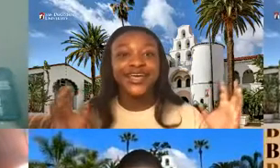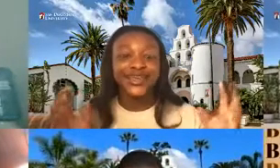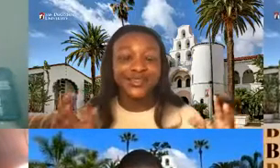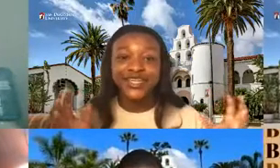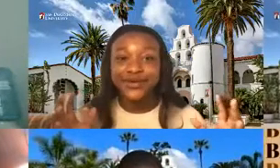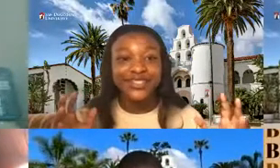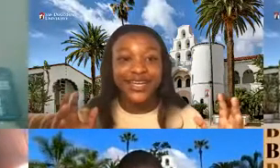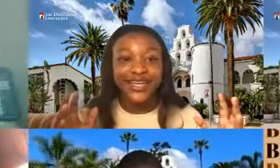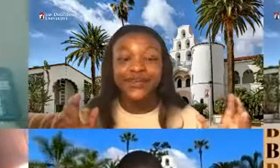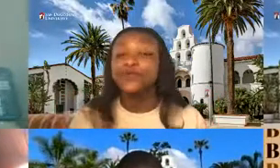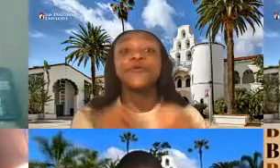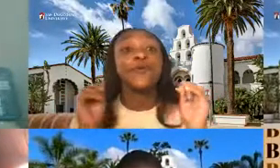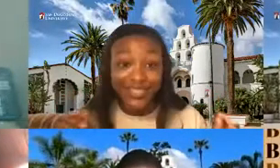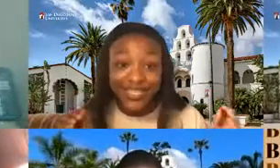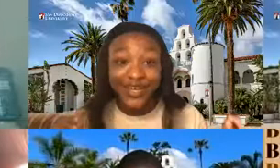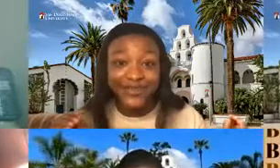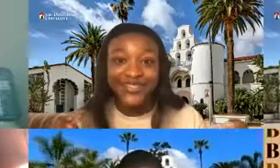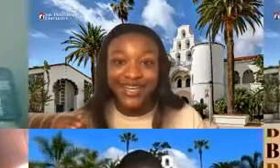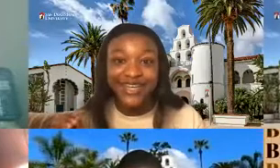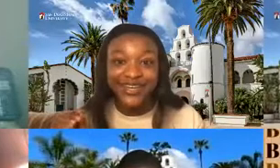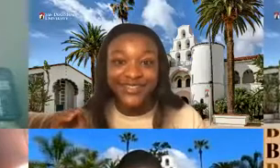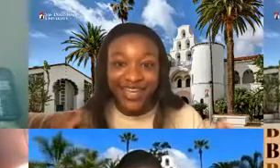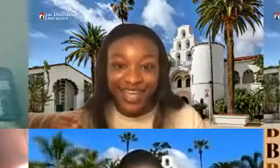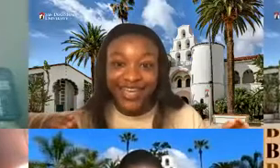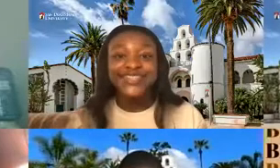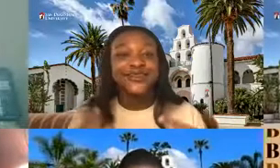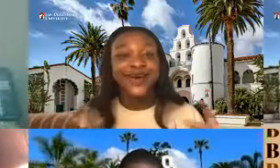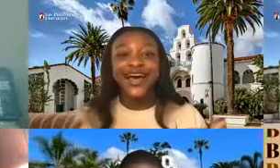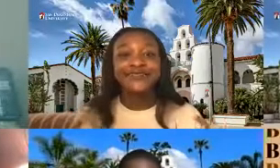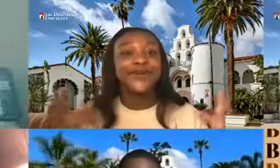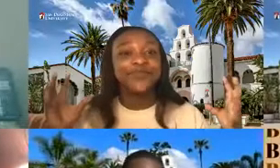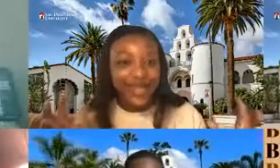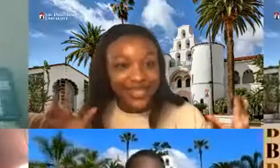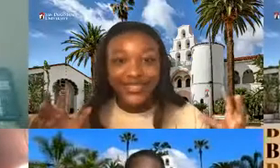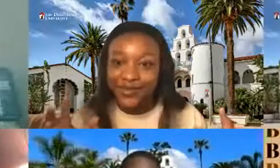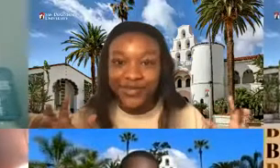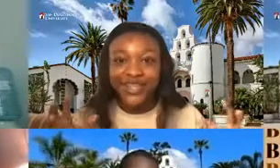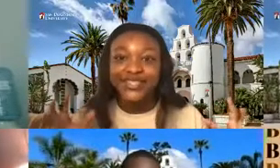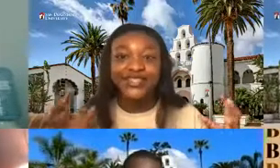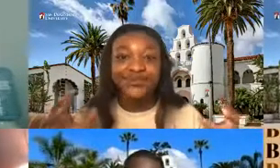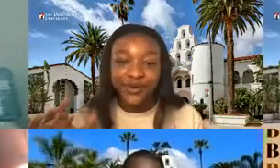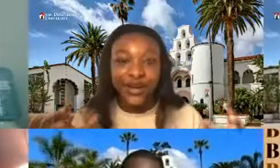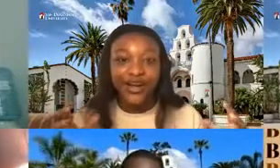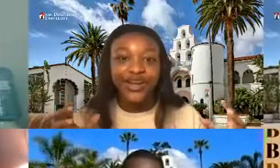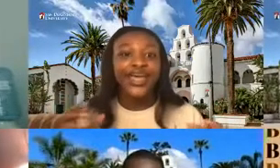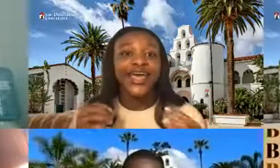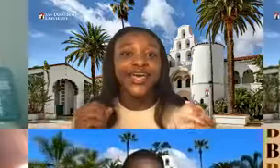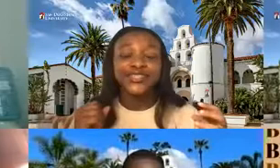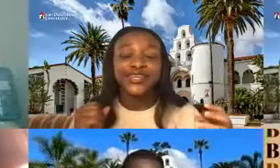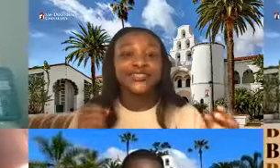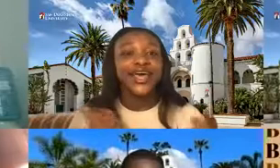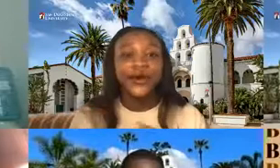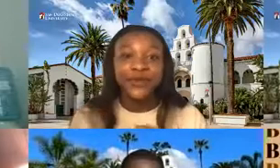that if she comes to San Diego, when she comes to San Diego State, she will have the biggest community to support her